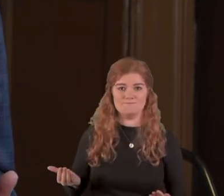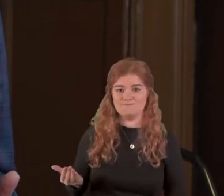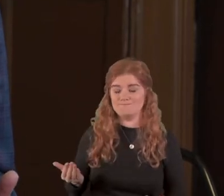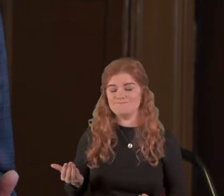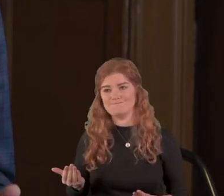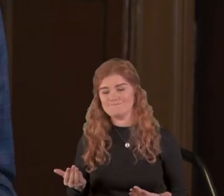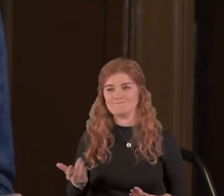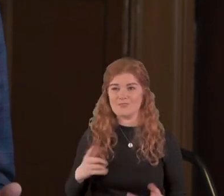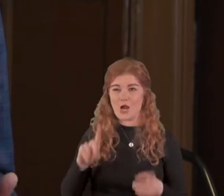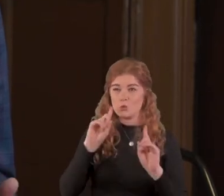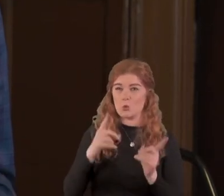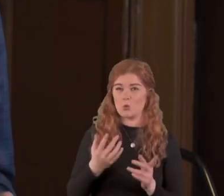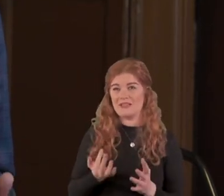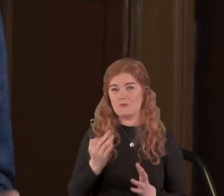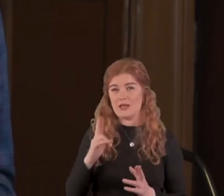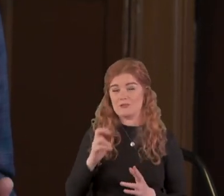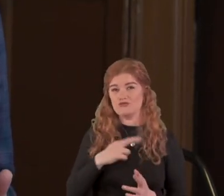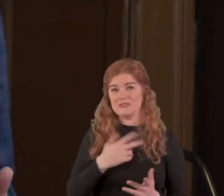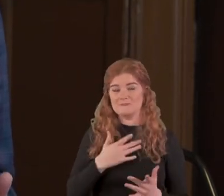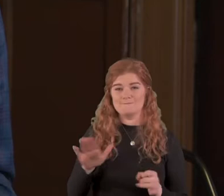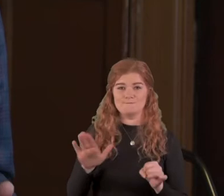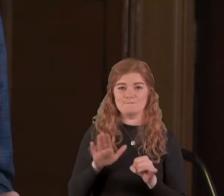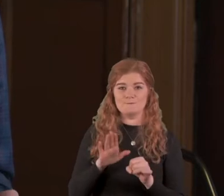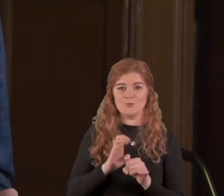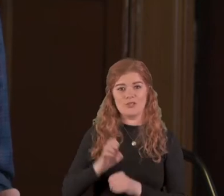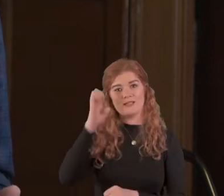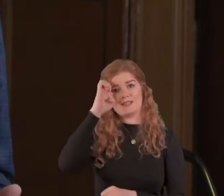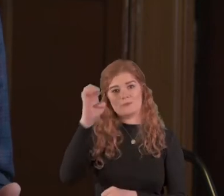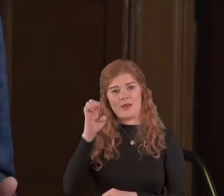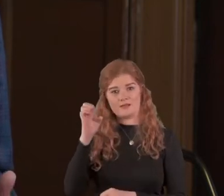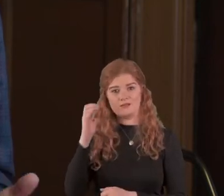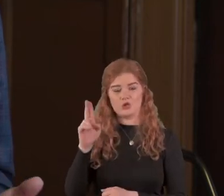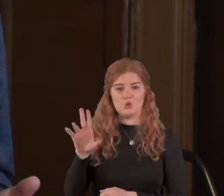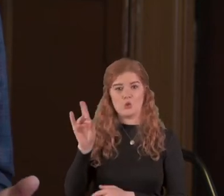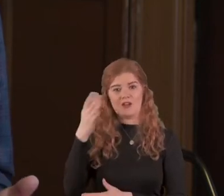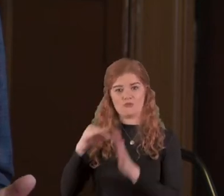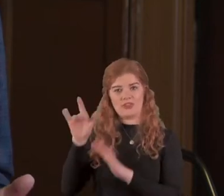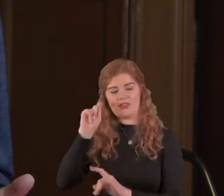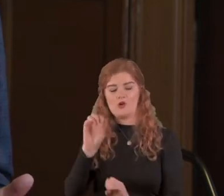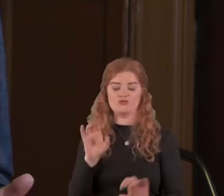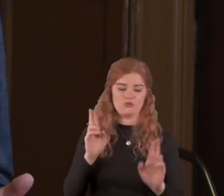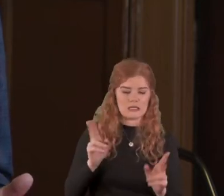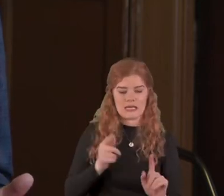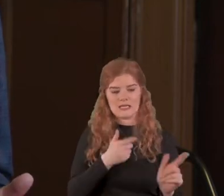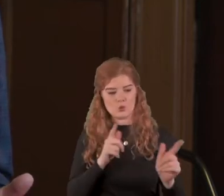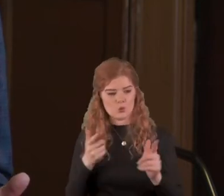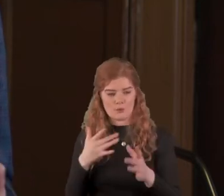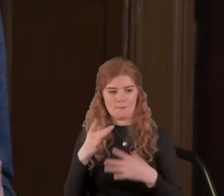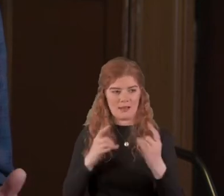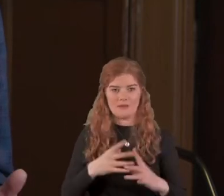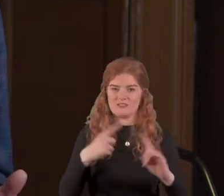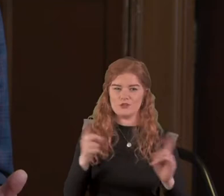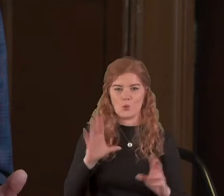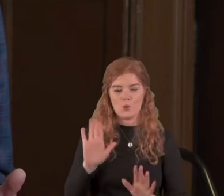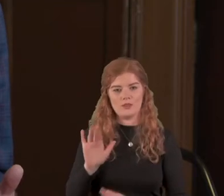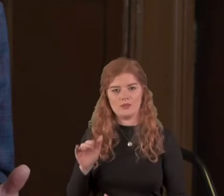I don't know whether one can really expect the British government to have thought to itself, well, you know, these executions are going to make all the difference. They